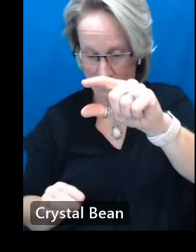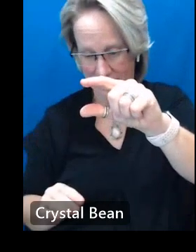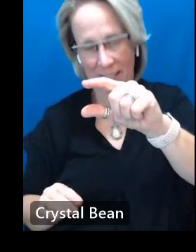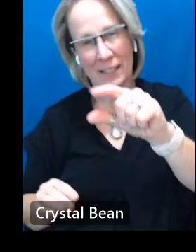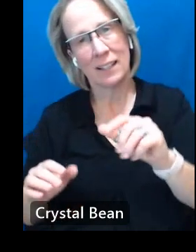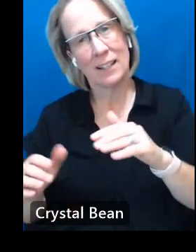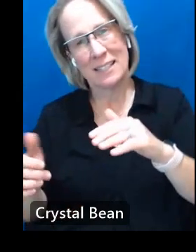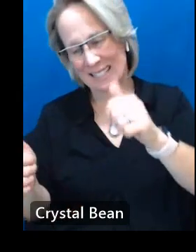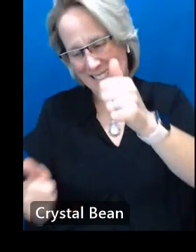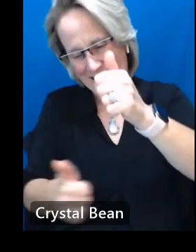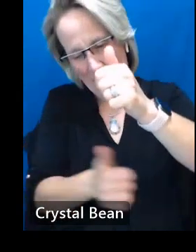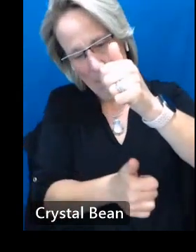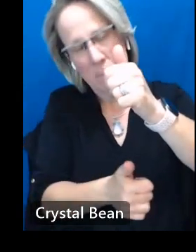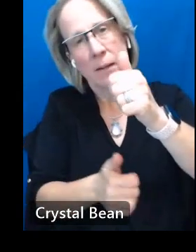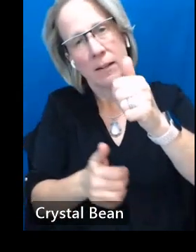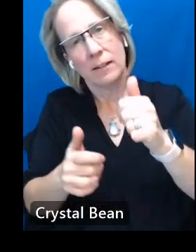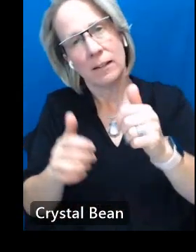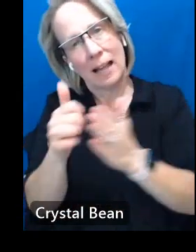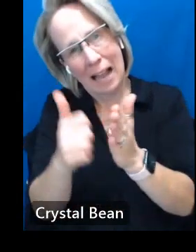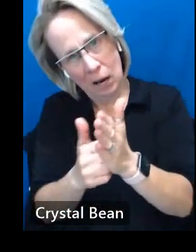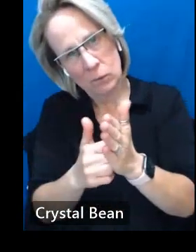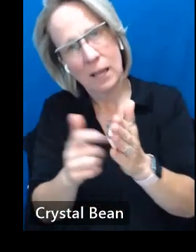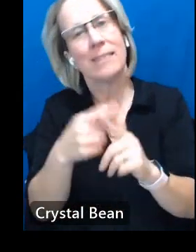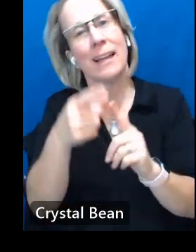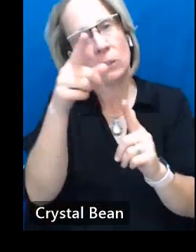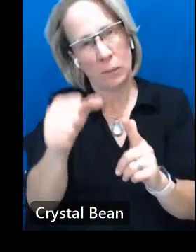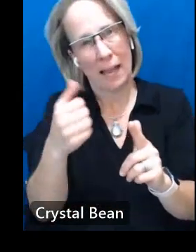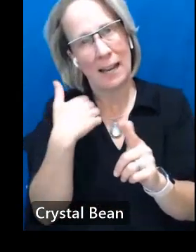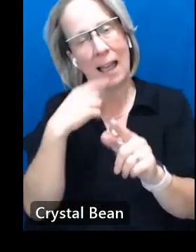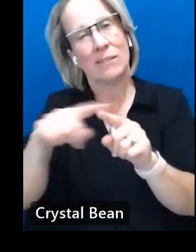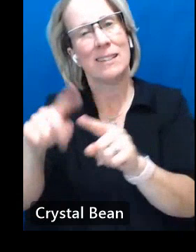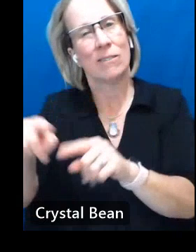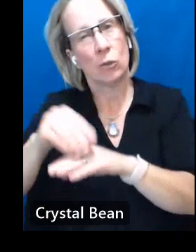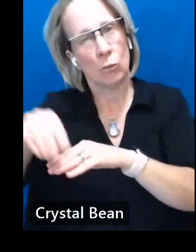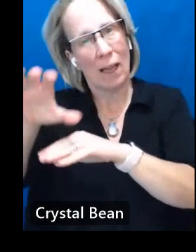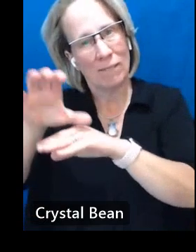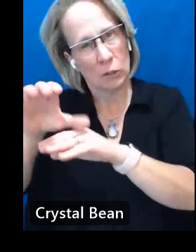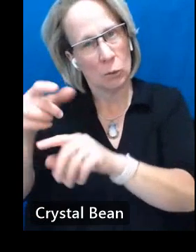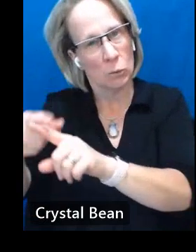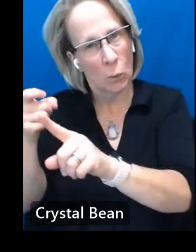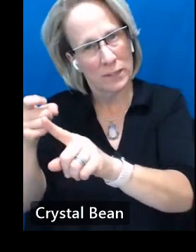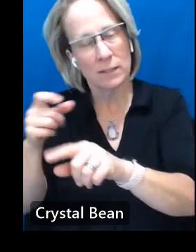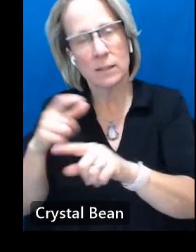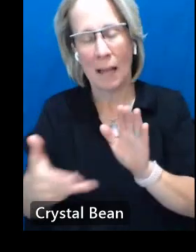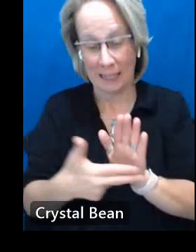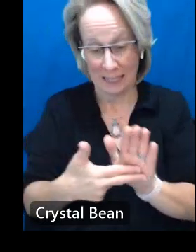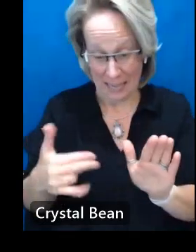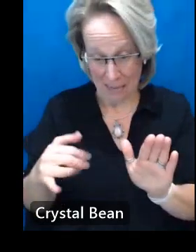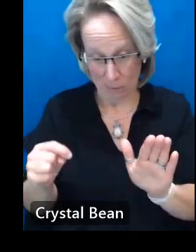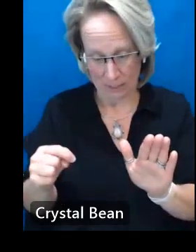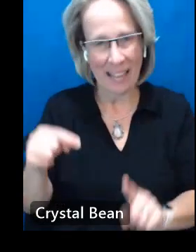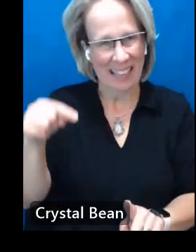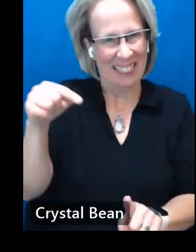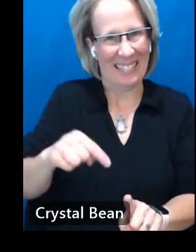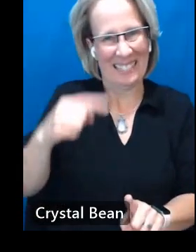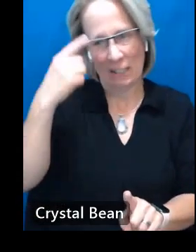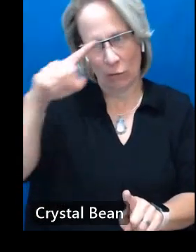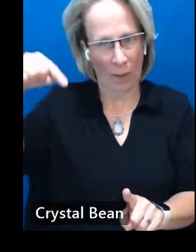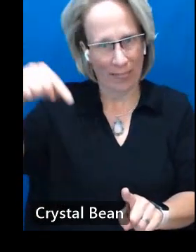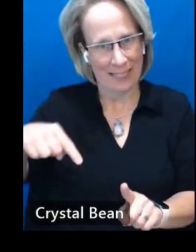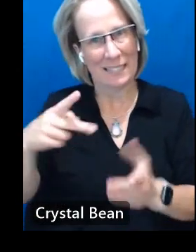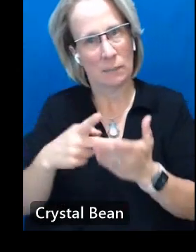multiple revenue sources in one sub-account, but label the sub-account like, okay, this is for this project or whatever. So that might